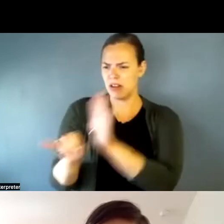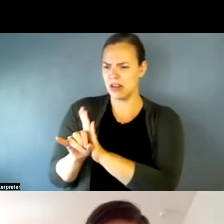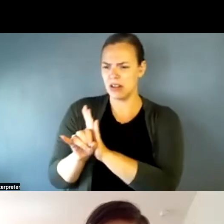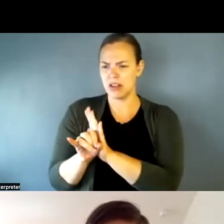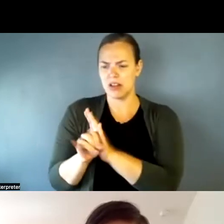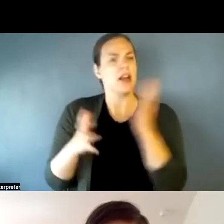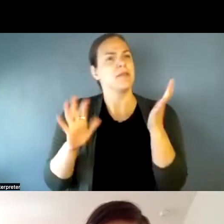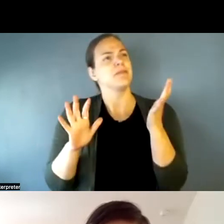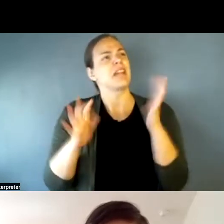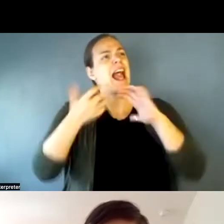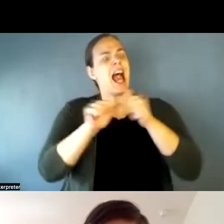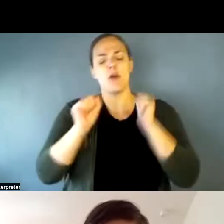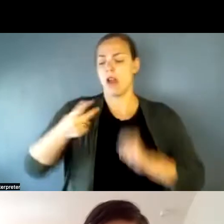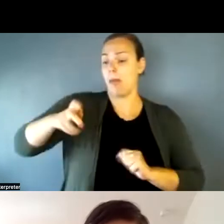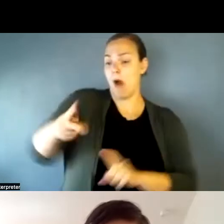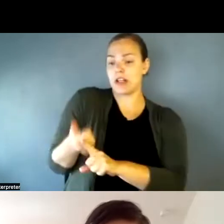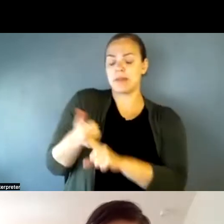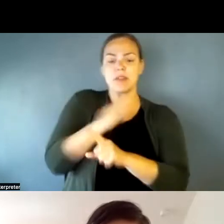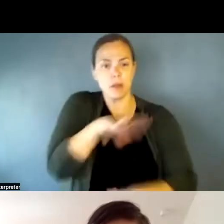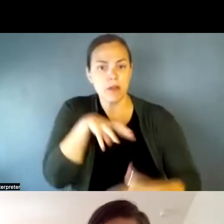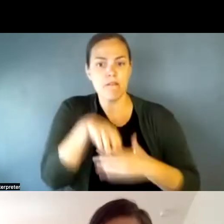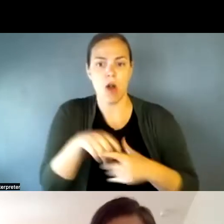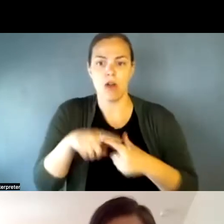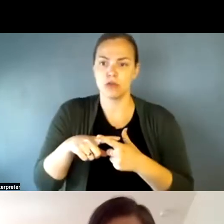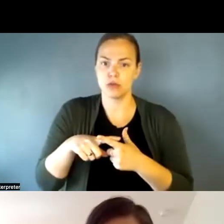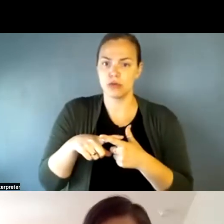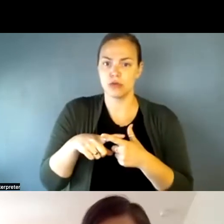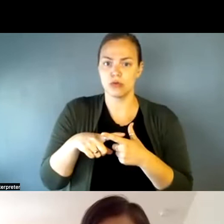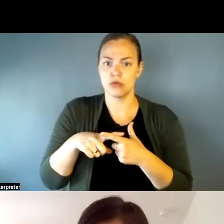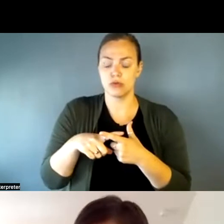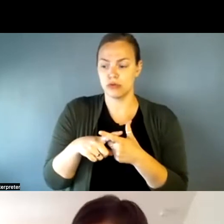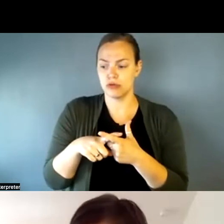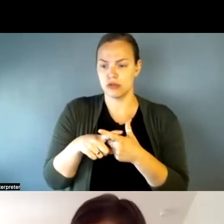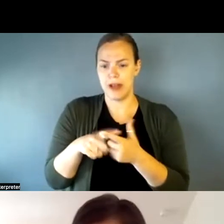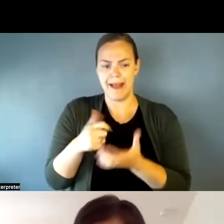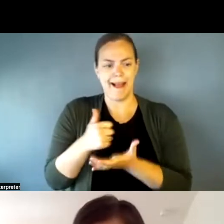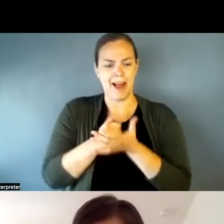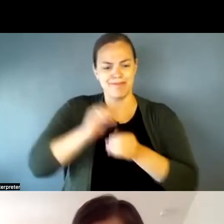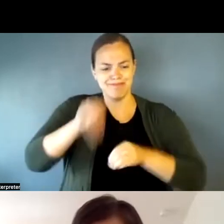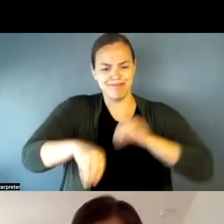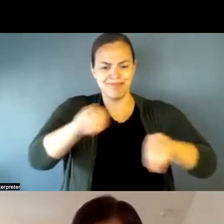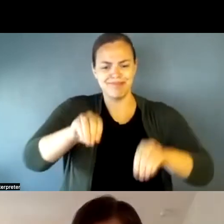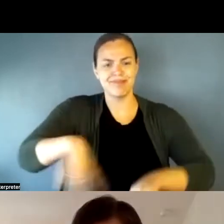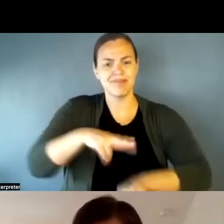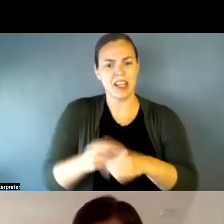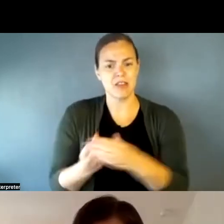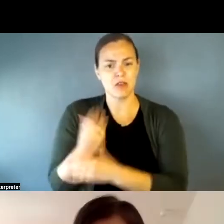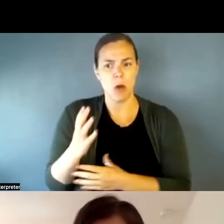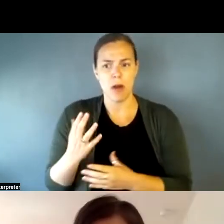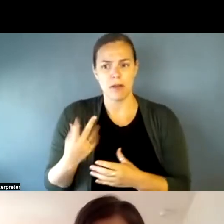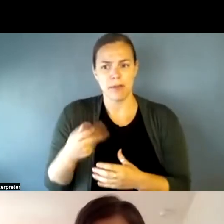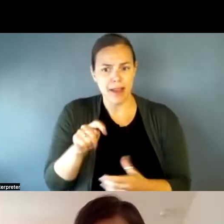parks play and actually trying to sort of, restore the landscape? I